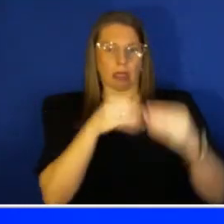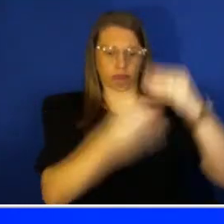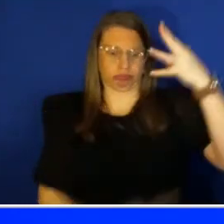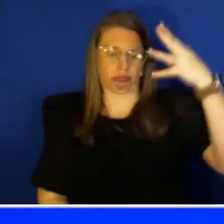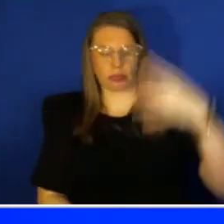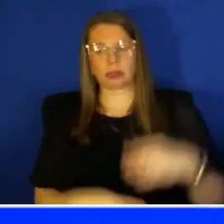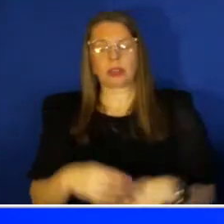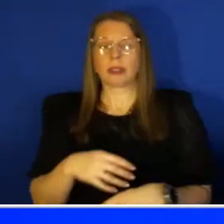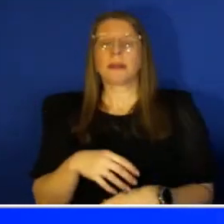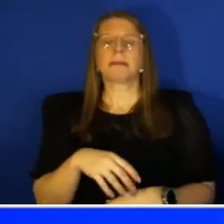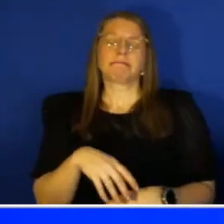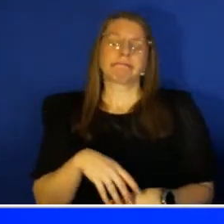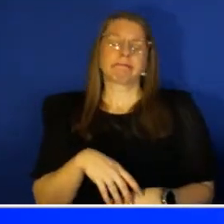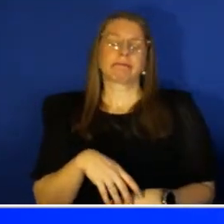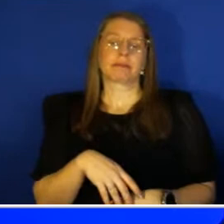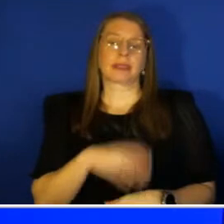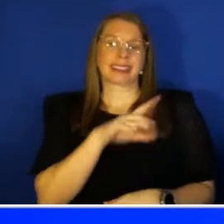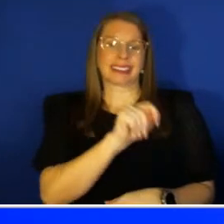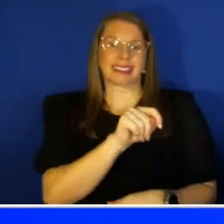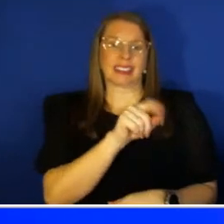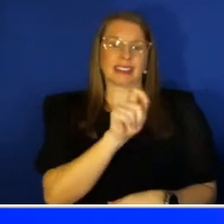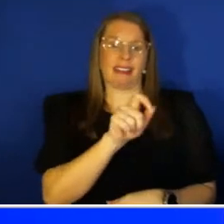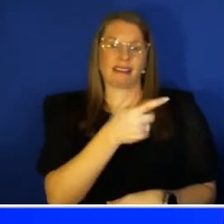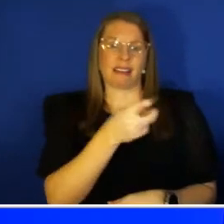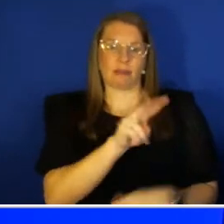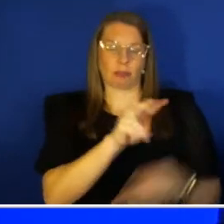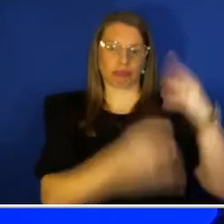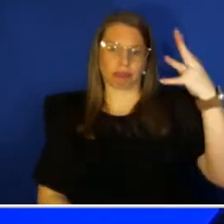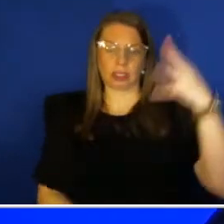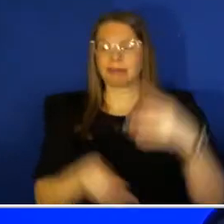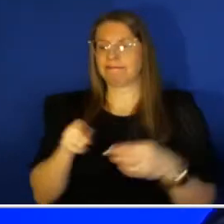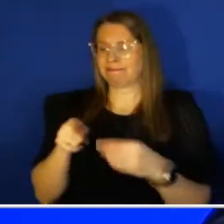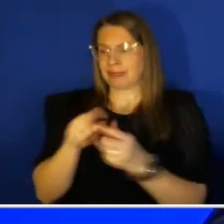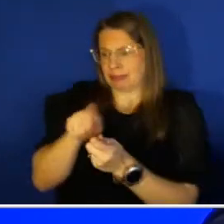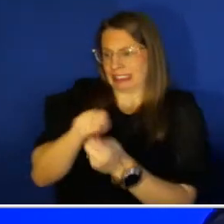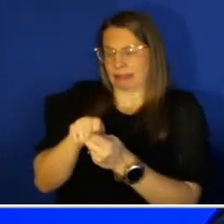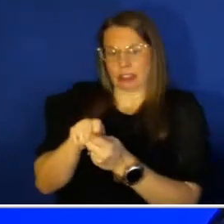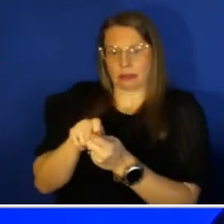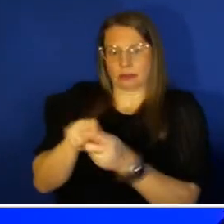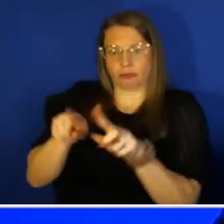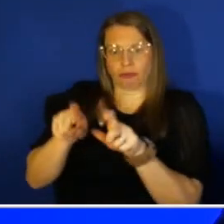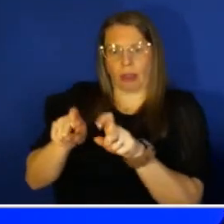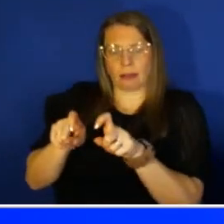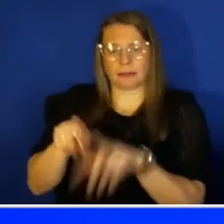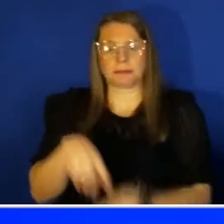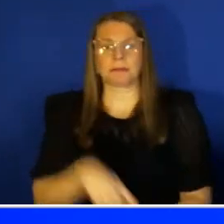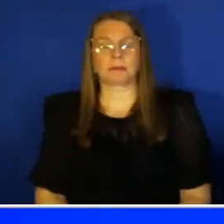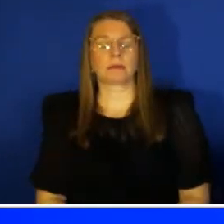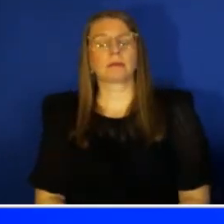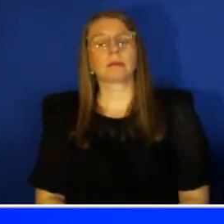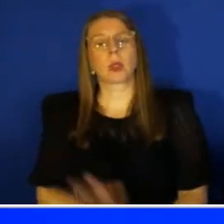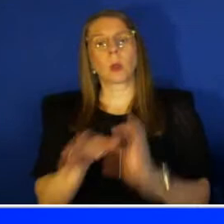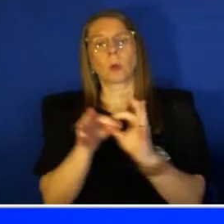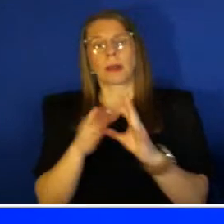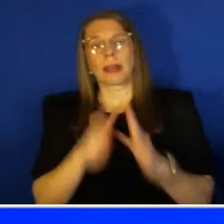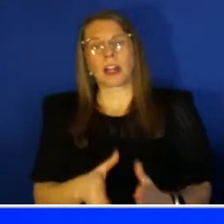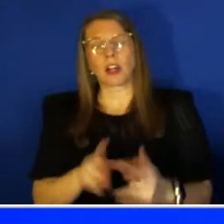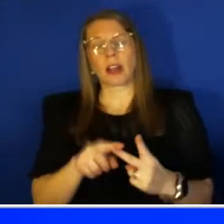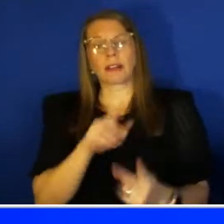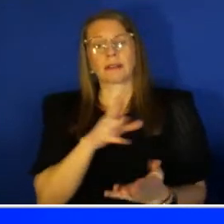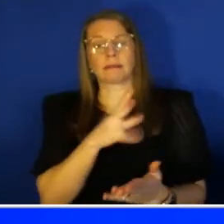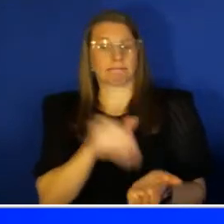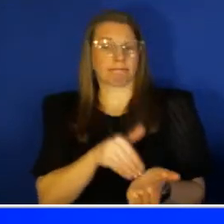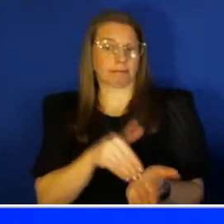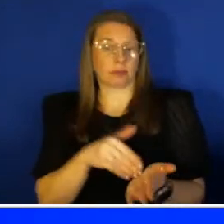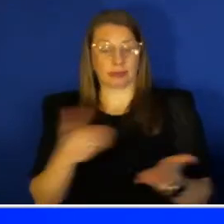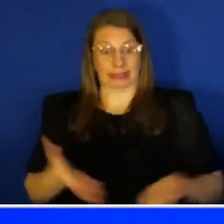compared to ct.gov, and also it refreshes on daily basis. The coordinators and the physicians who are